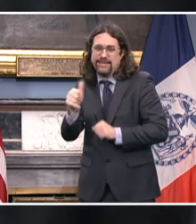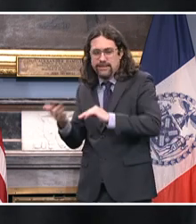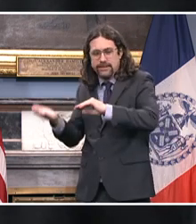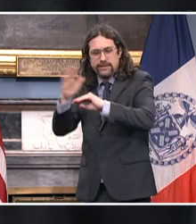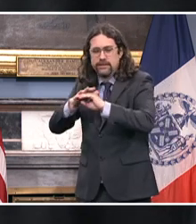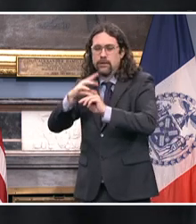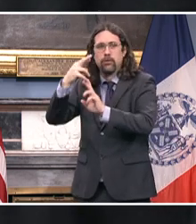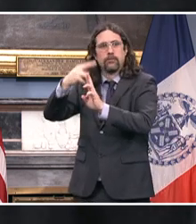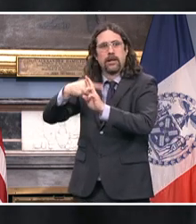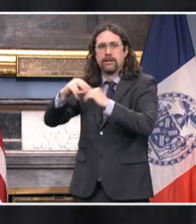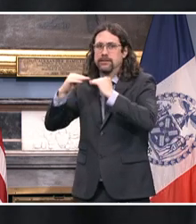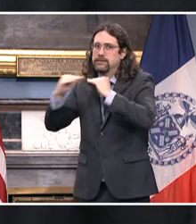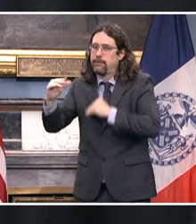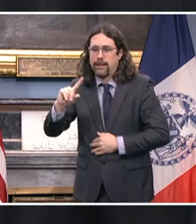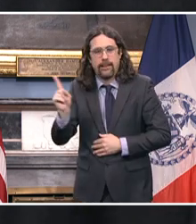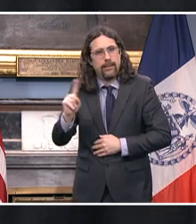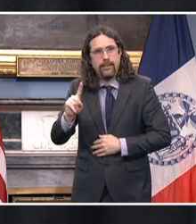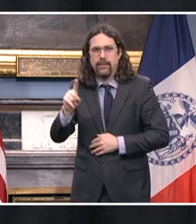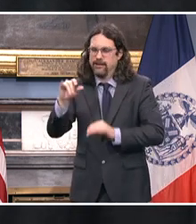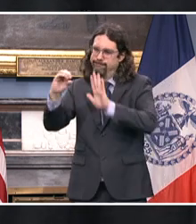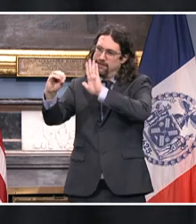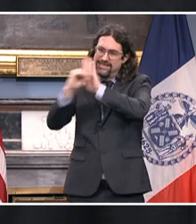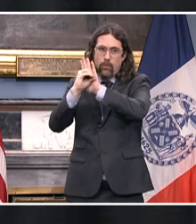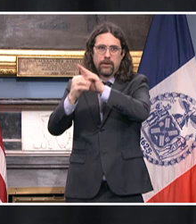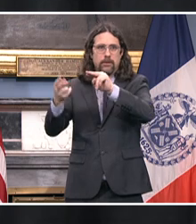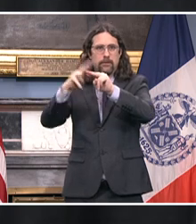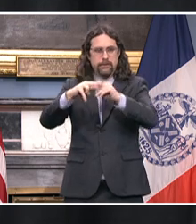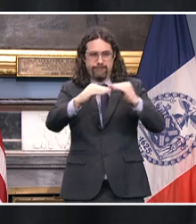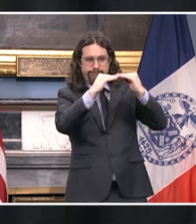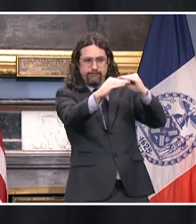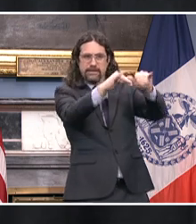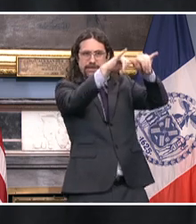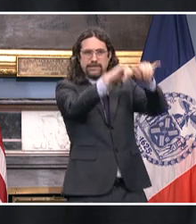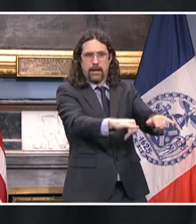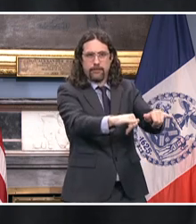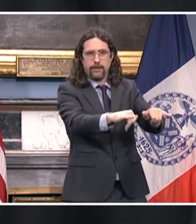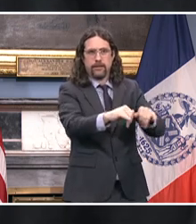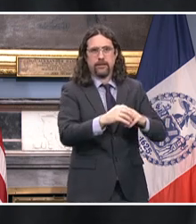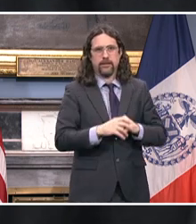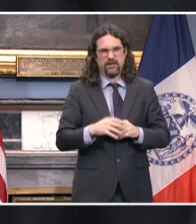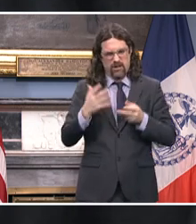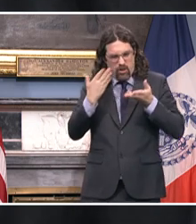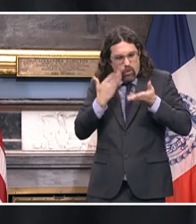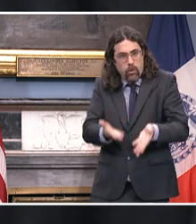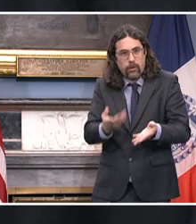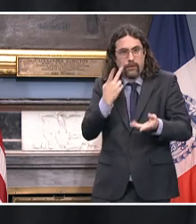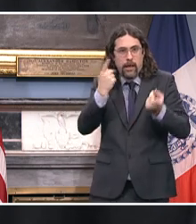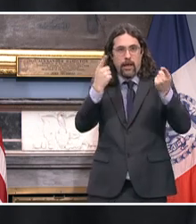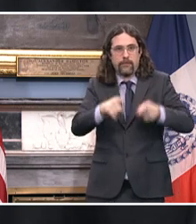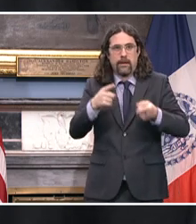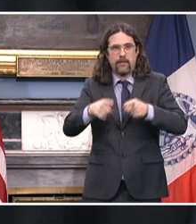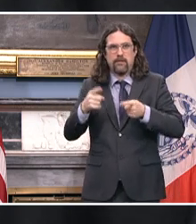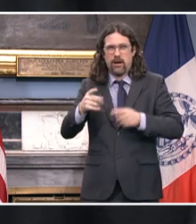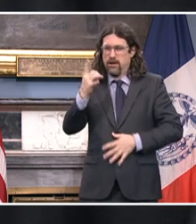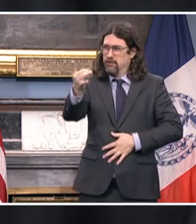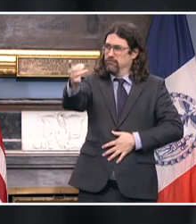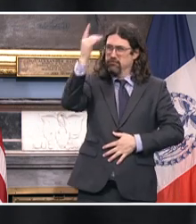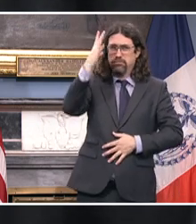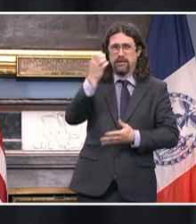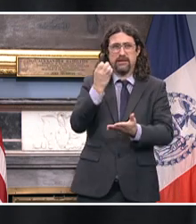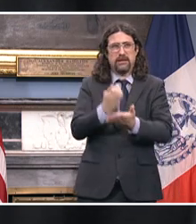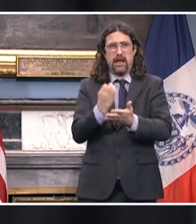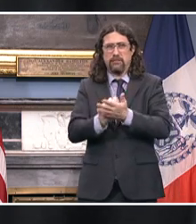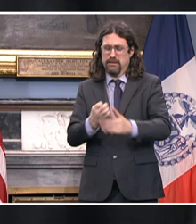at the facts, the objective facts. Look at the facts, the greatest economic crisis in generations,